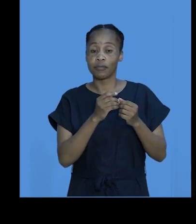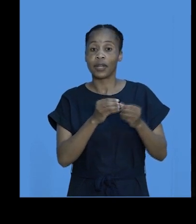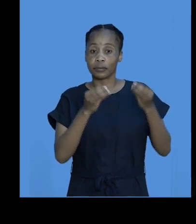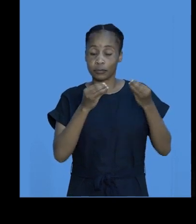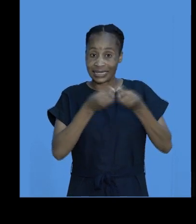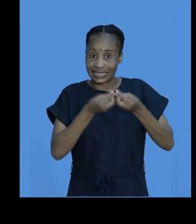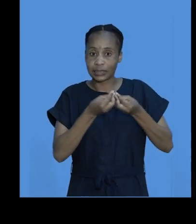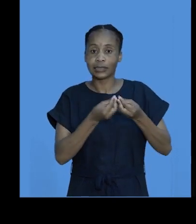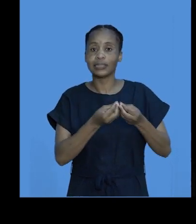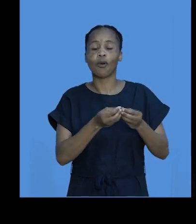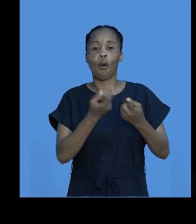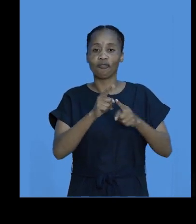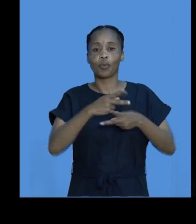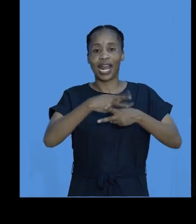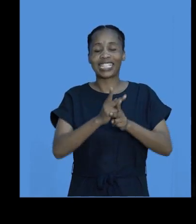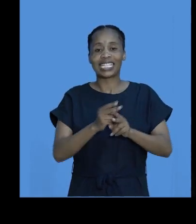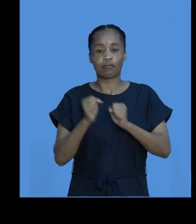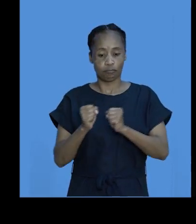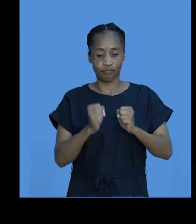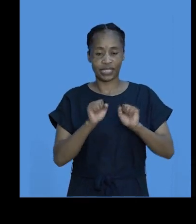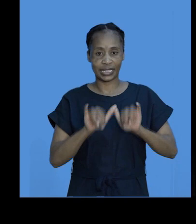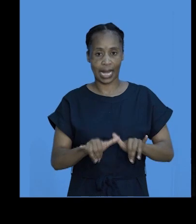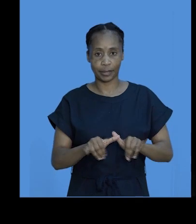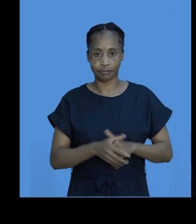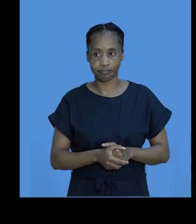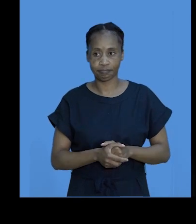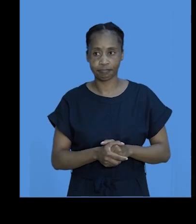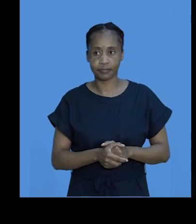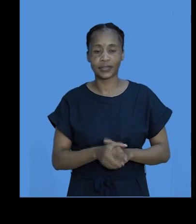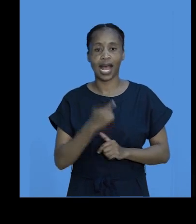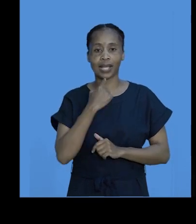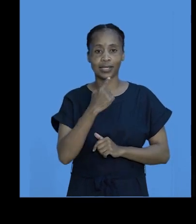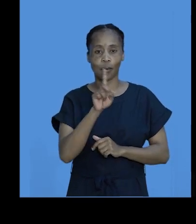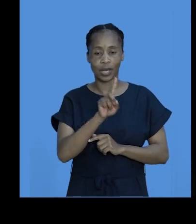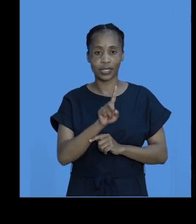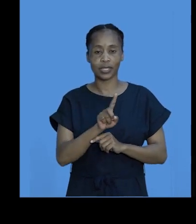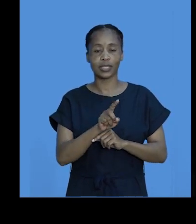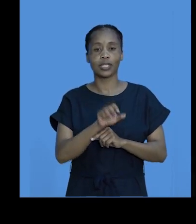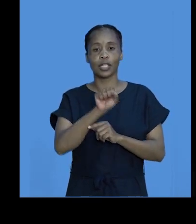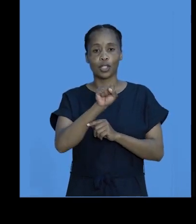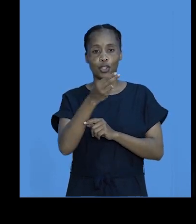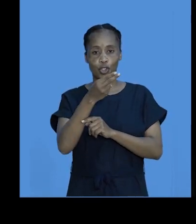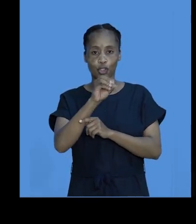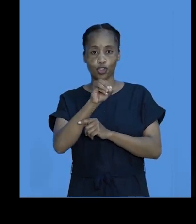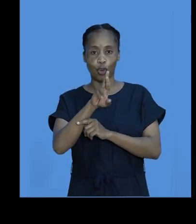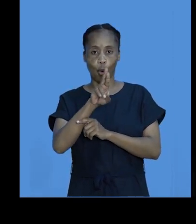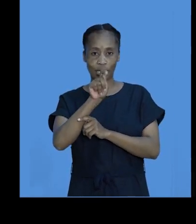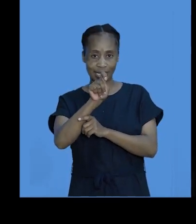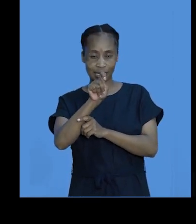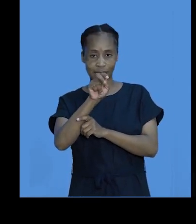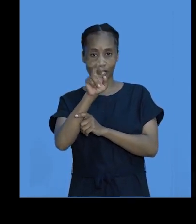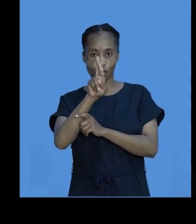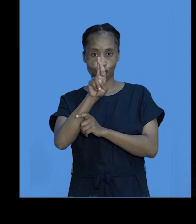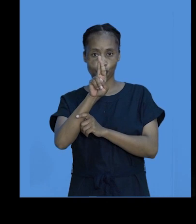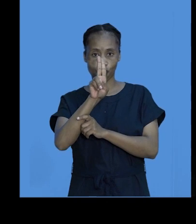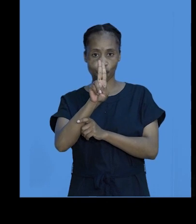of production remains fixed there. Right, our answer there is the short run. The